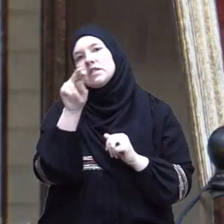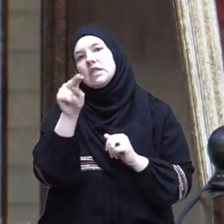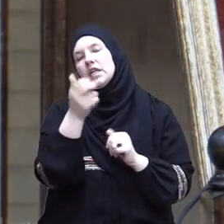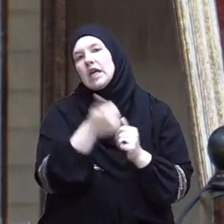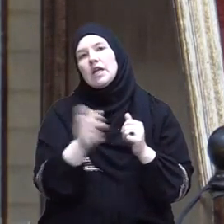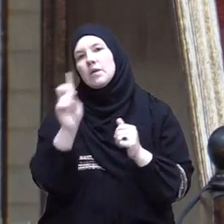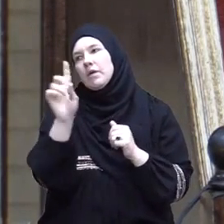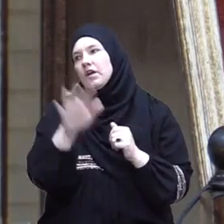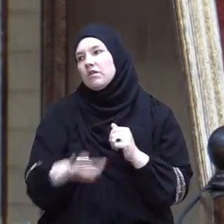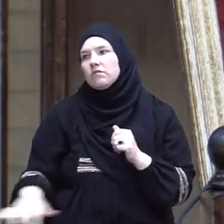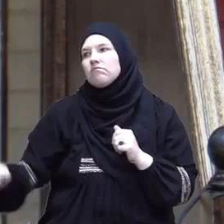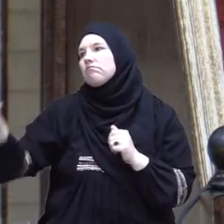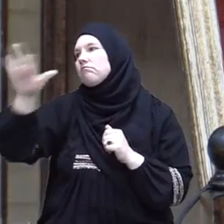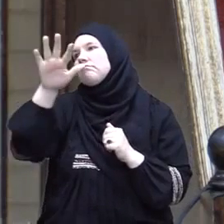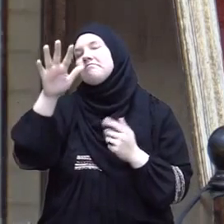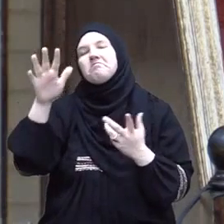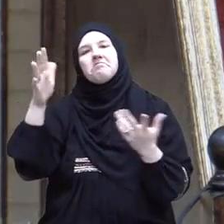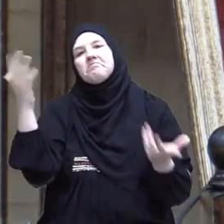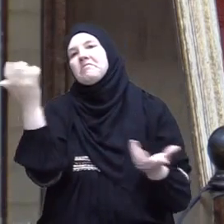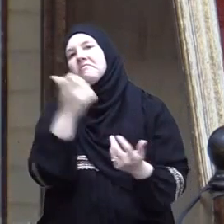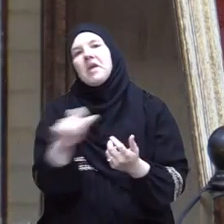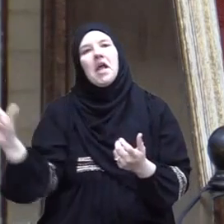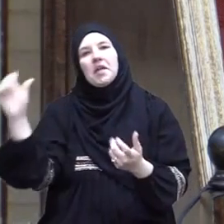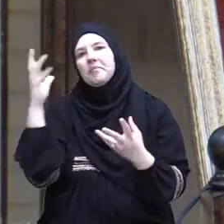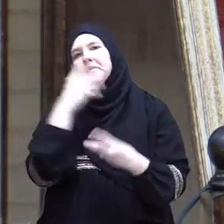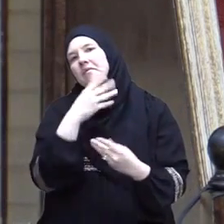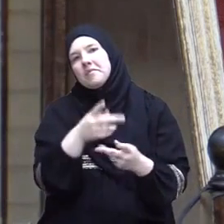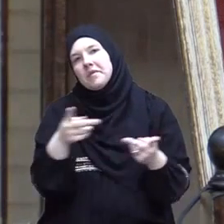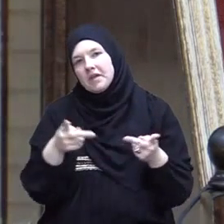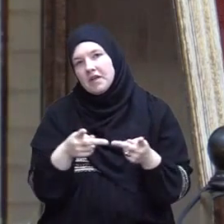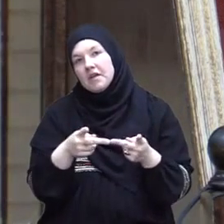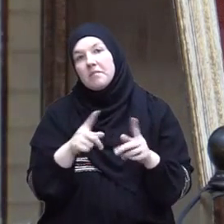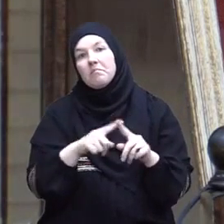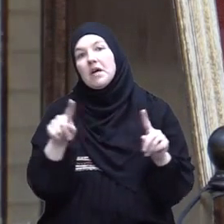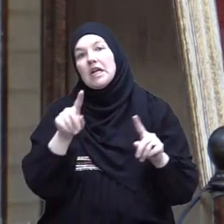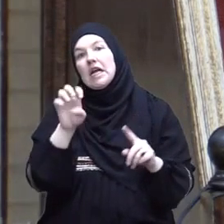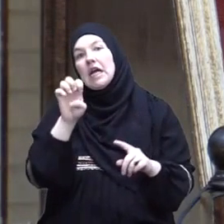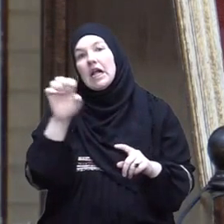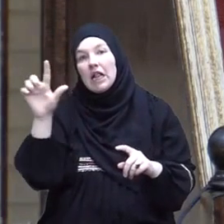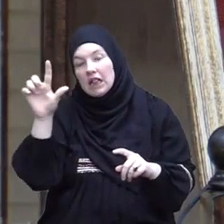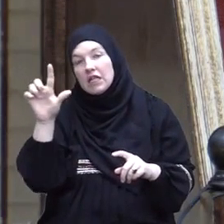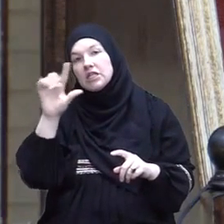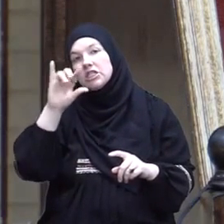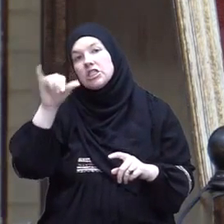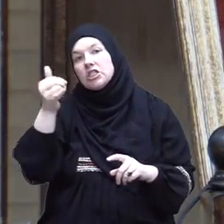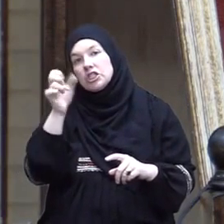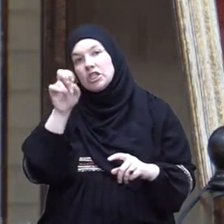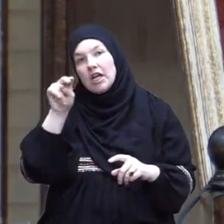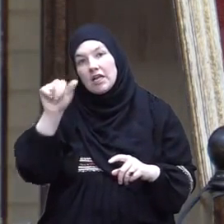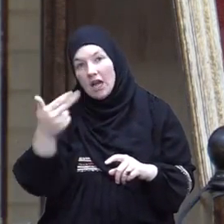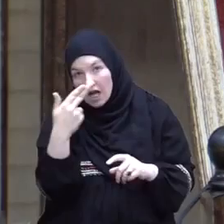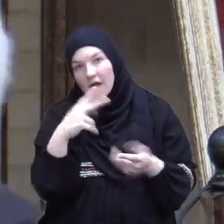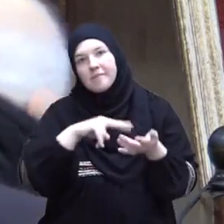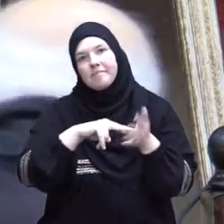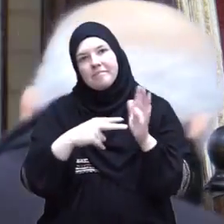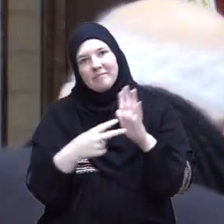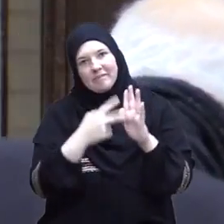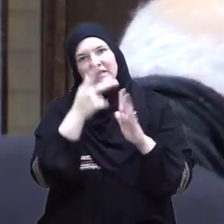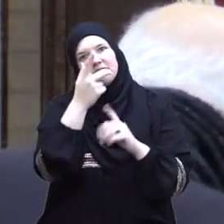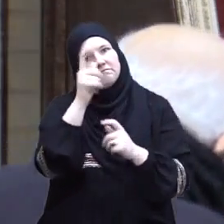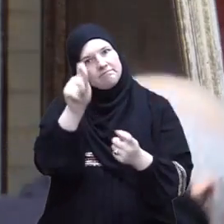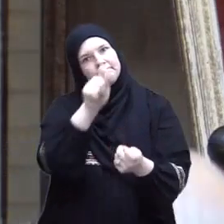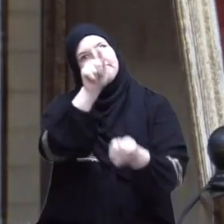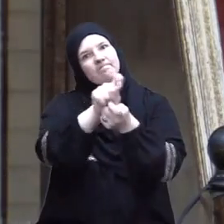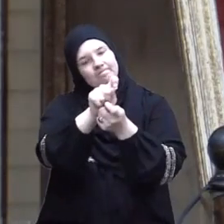nakira, it's undefined. But al-jannah, it means ism alam,